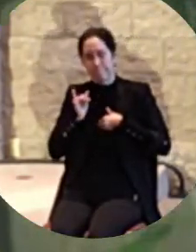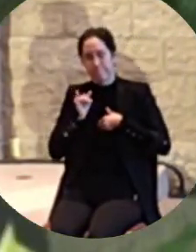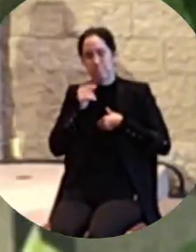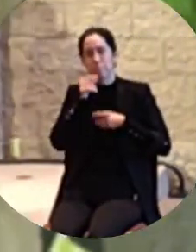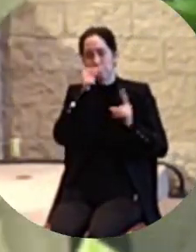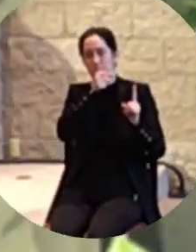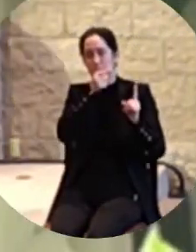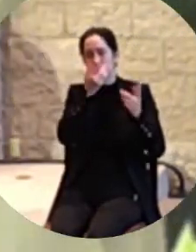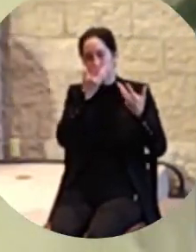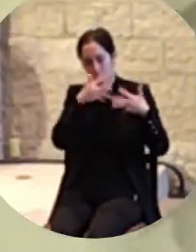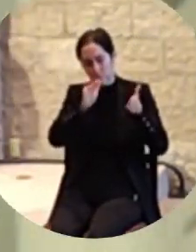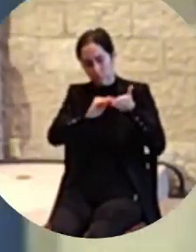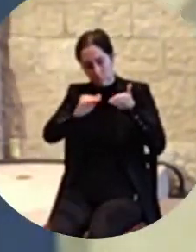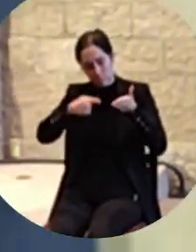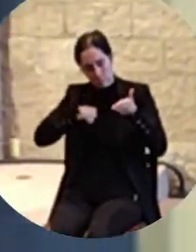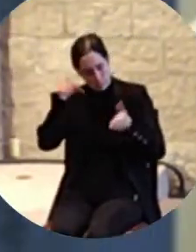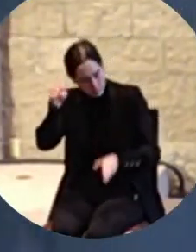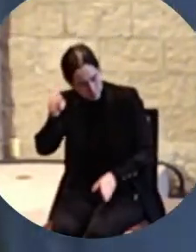writes,